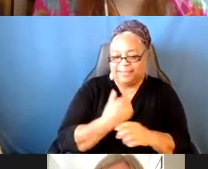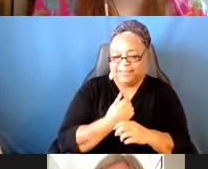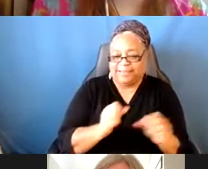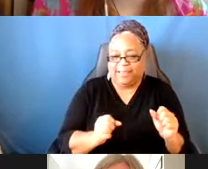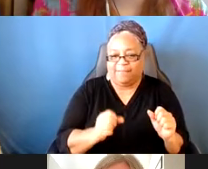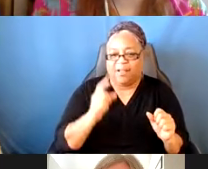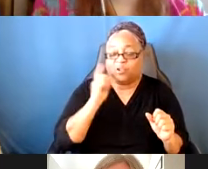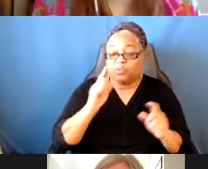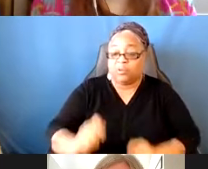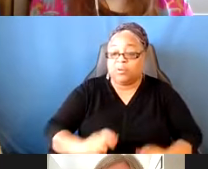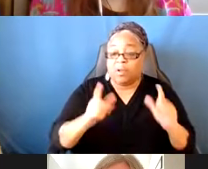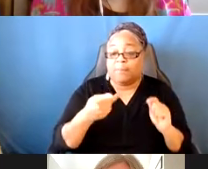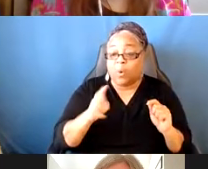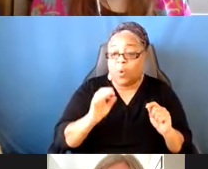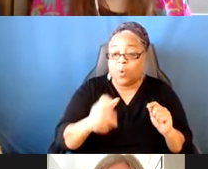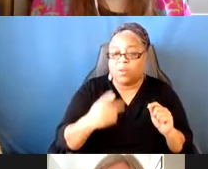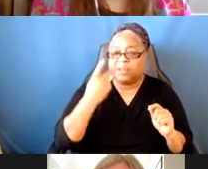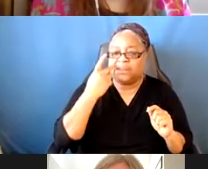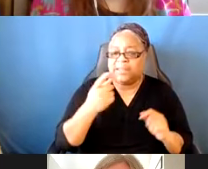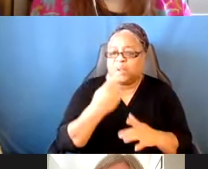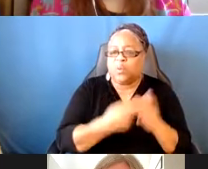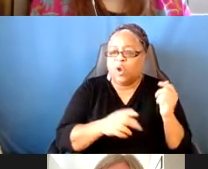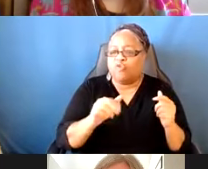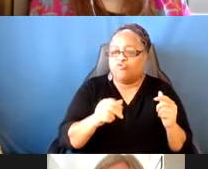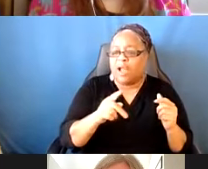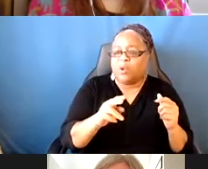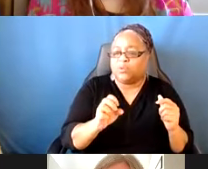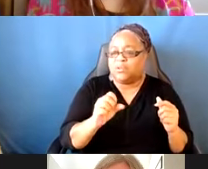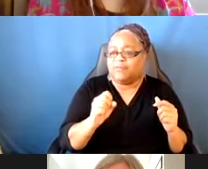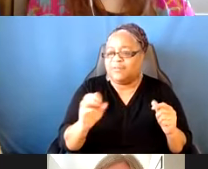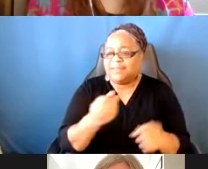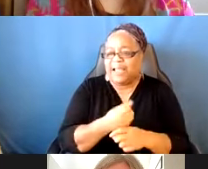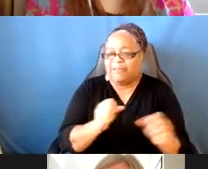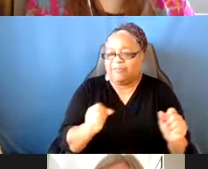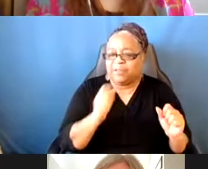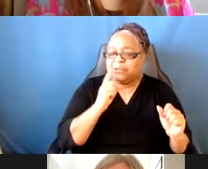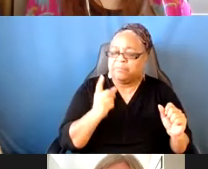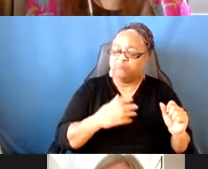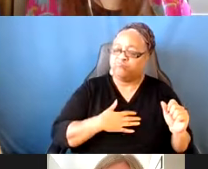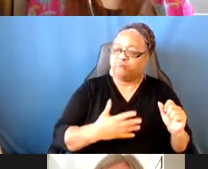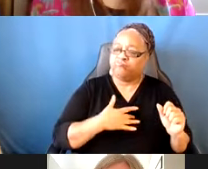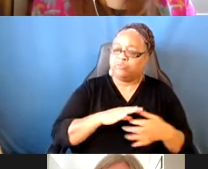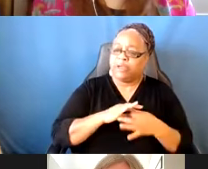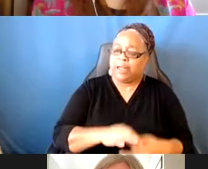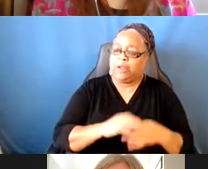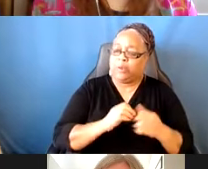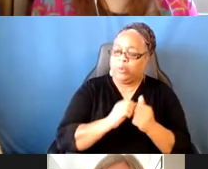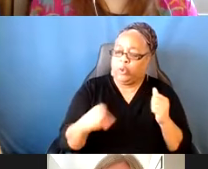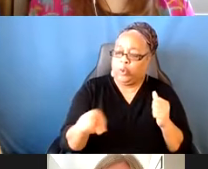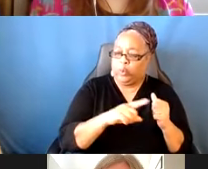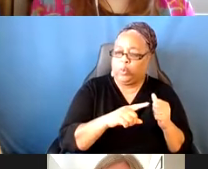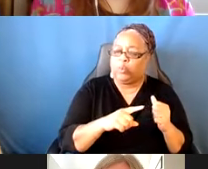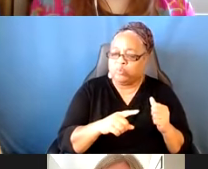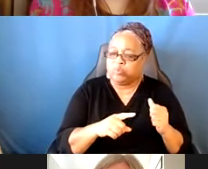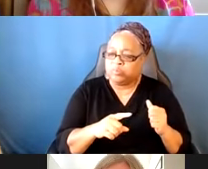are resonating the most with you all, and you can select multiple. But yeah, we spend a lot of time